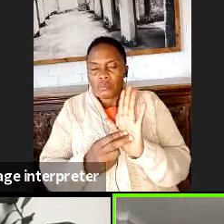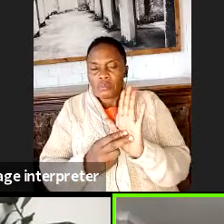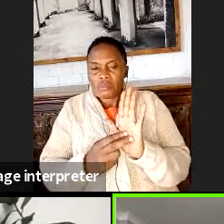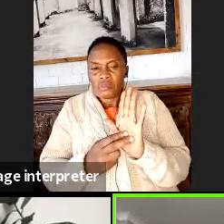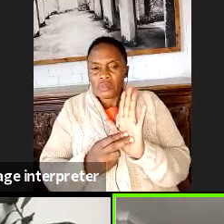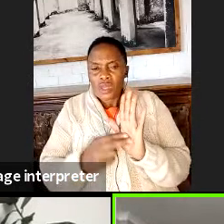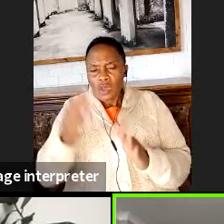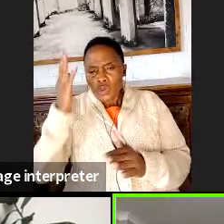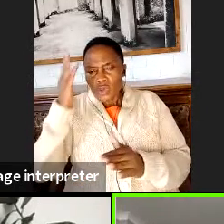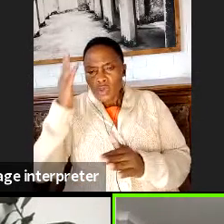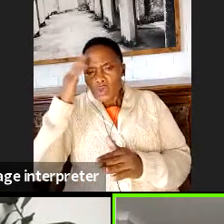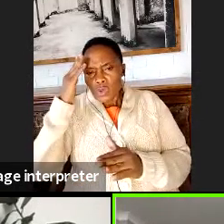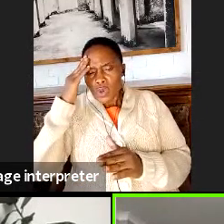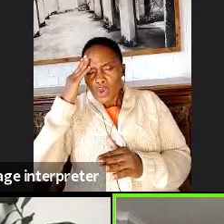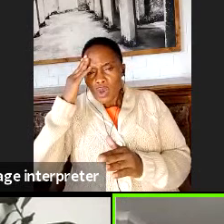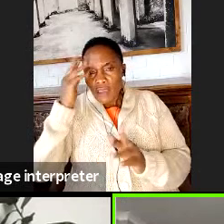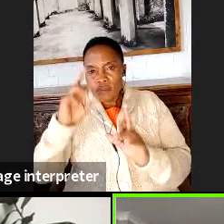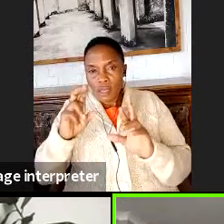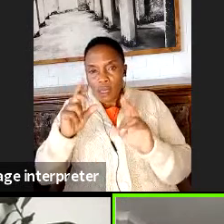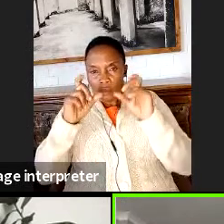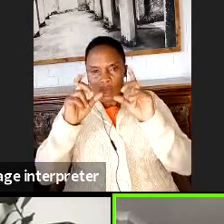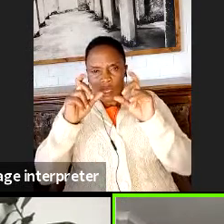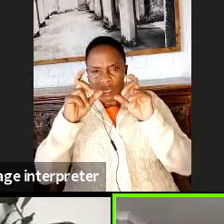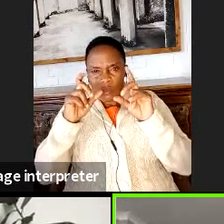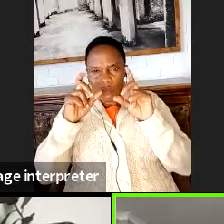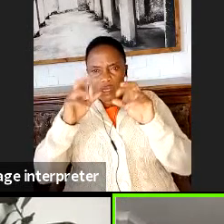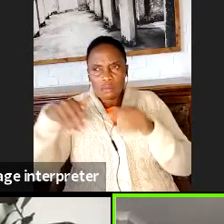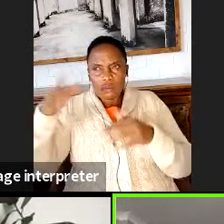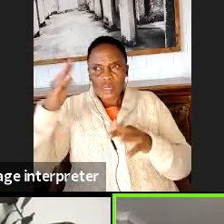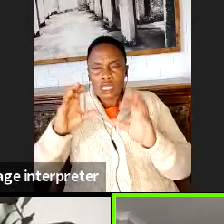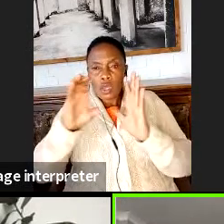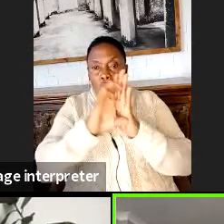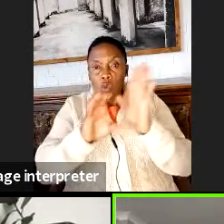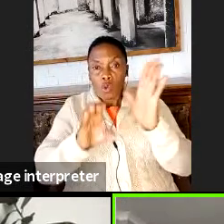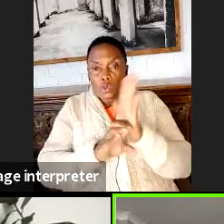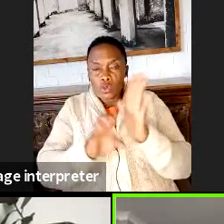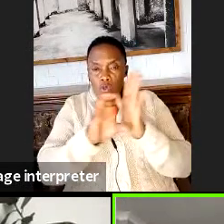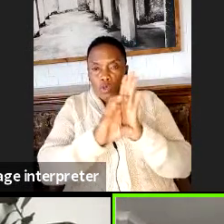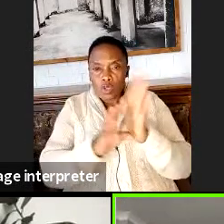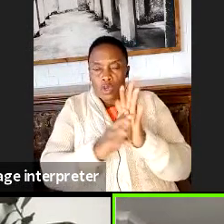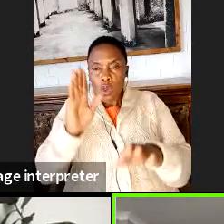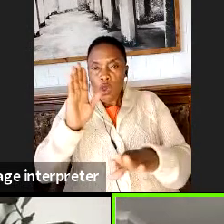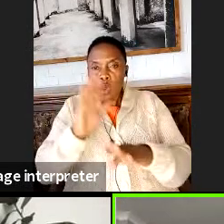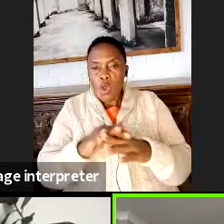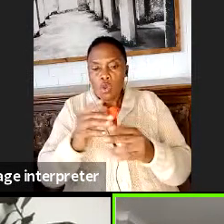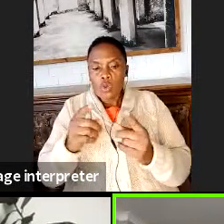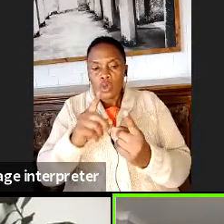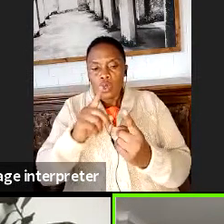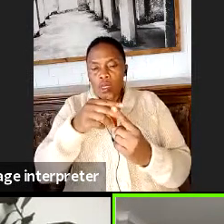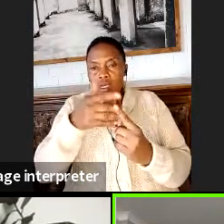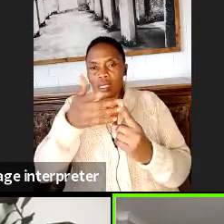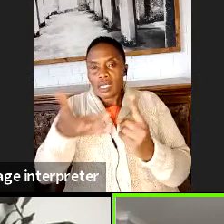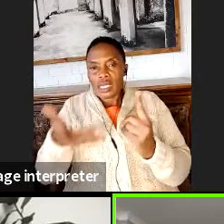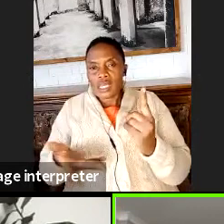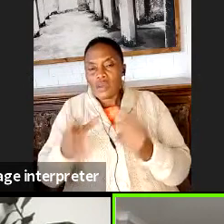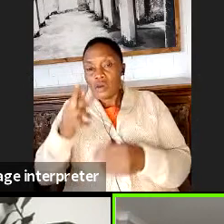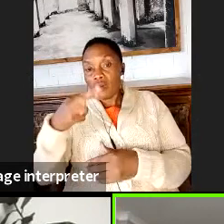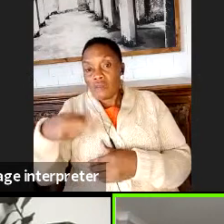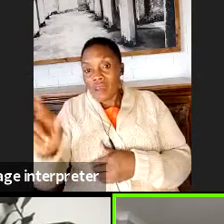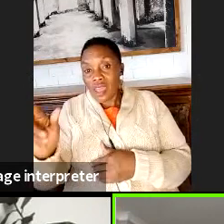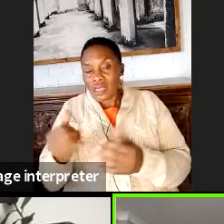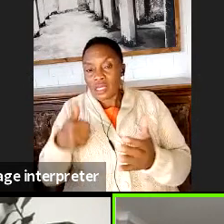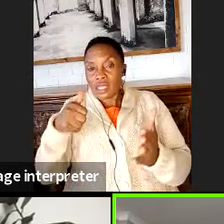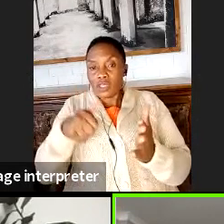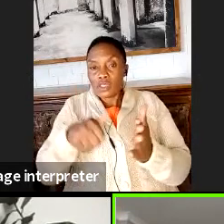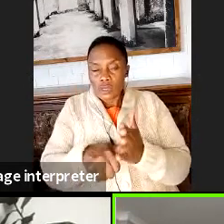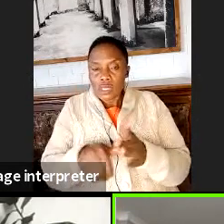just have an overview about the constitutionalism on digital rights issues.